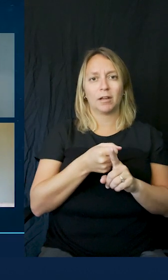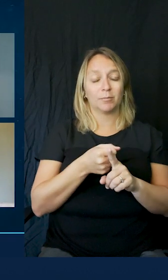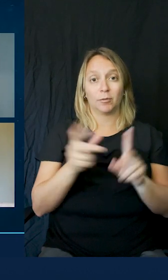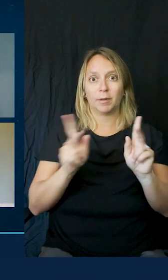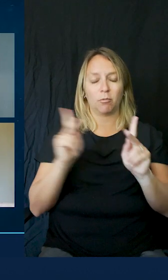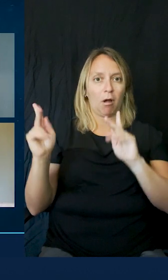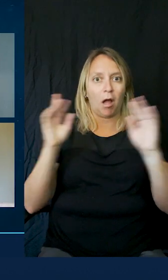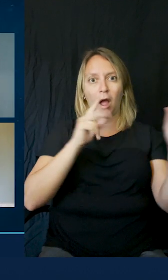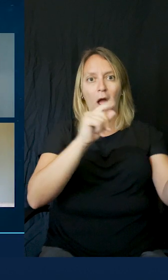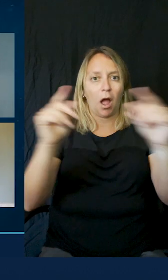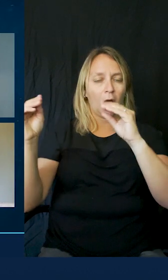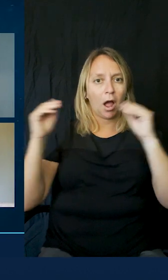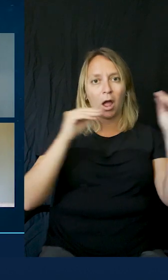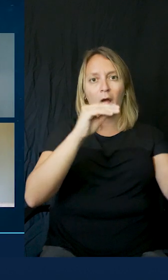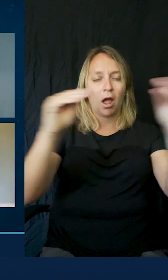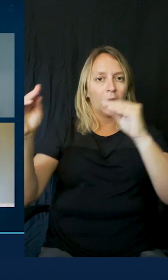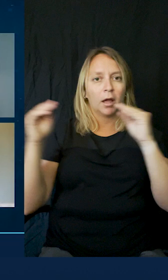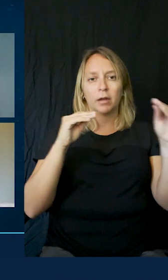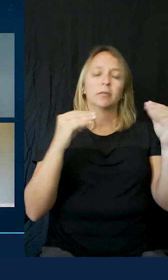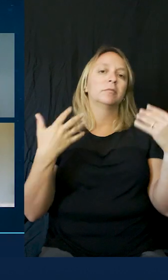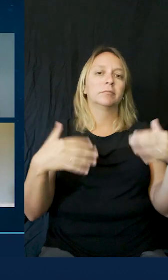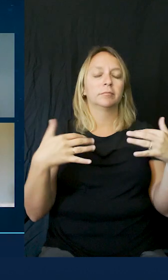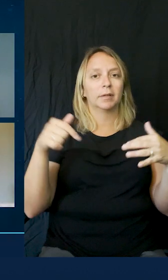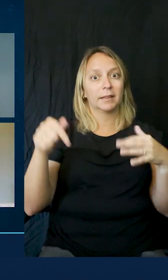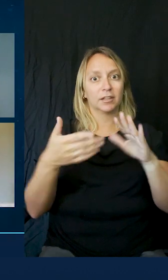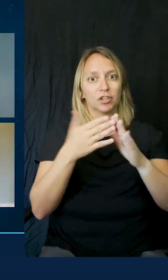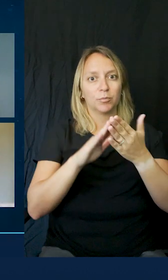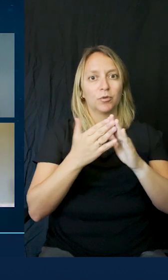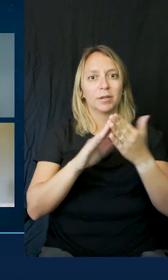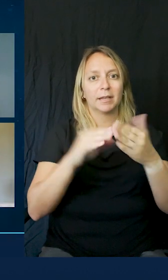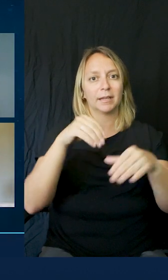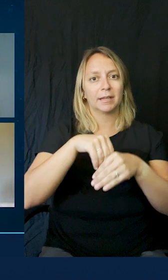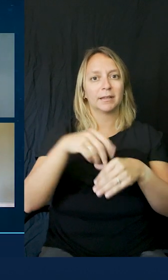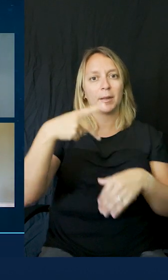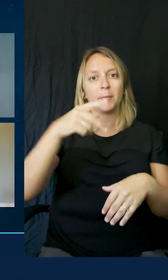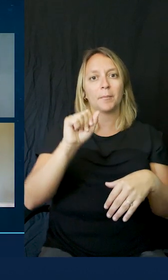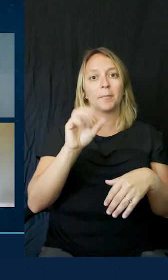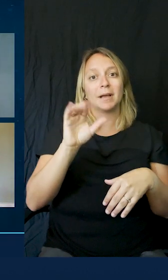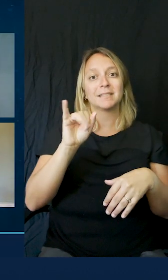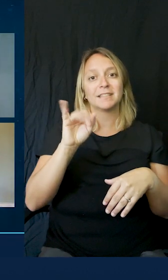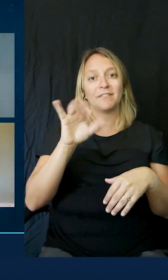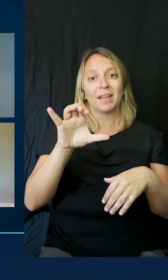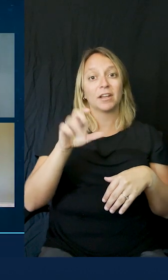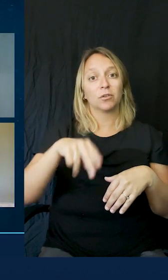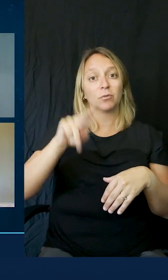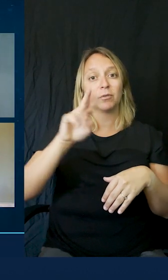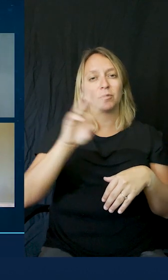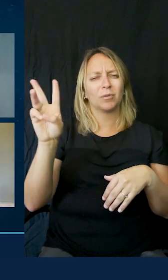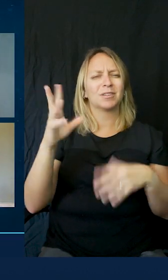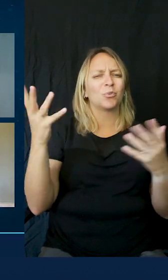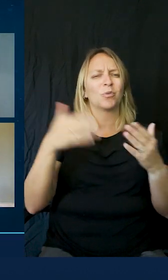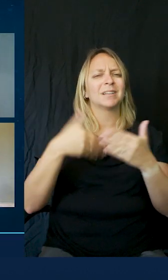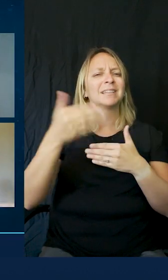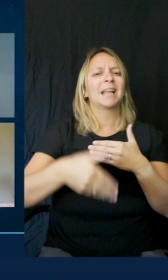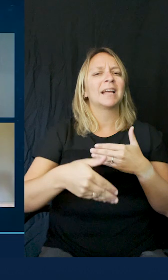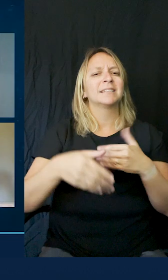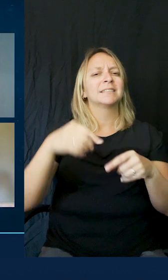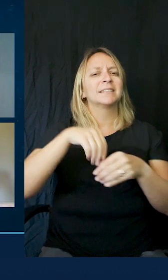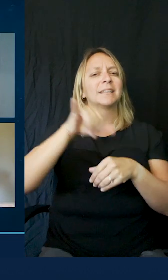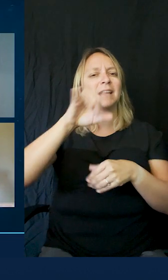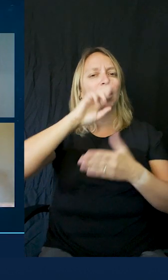a buzz throughout the community here in the Pacific Northwest. What's the next stage of that research? You talked a little bit about